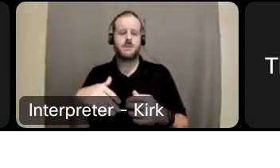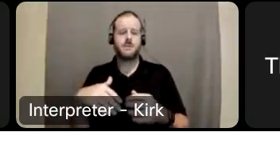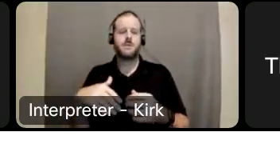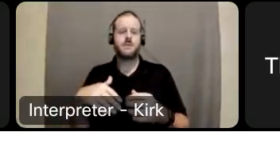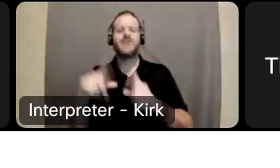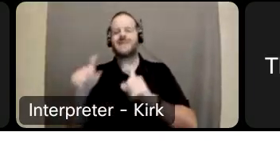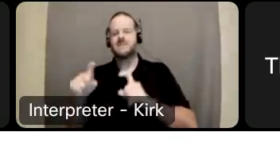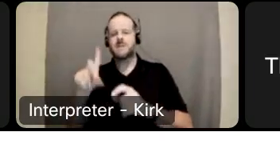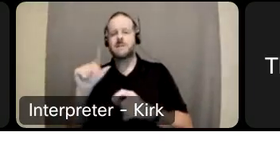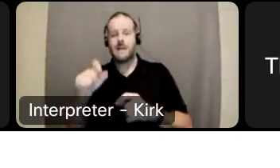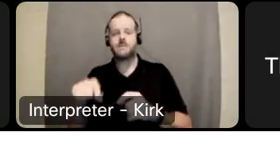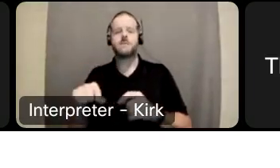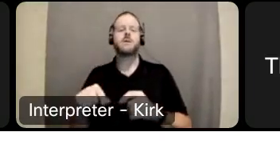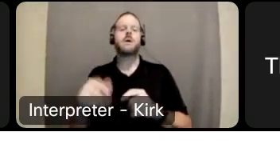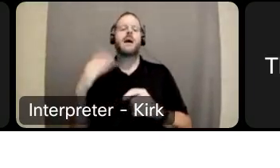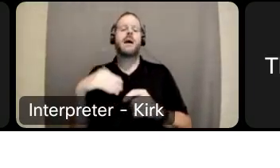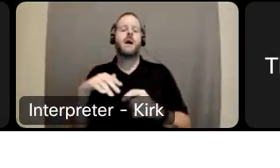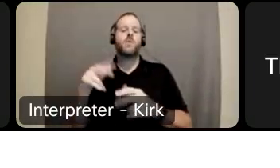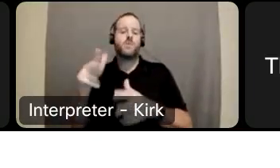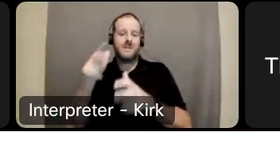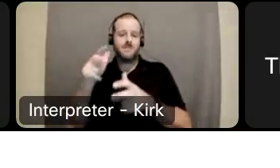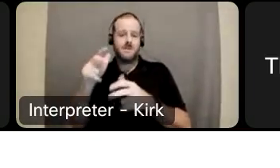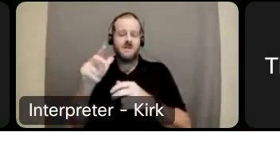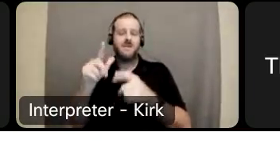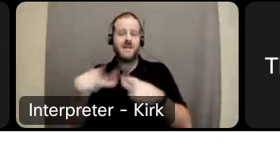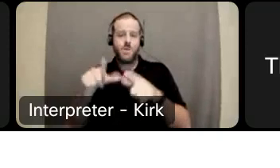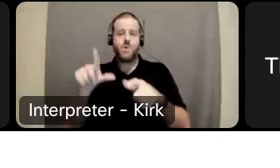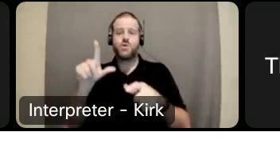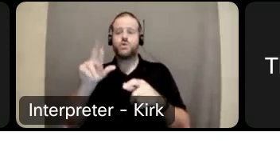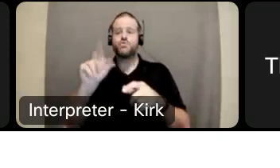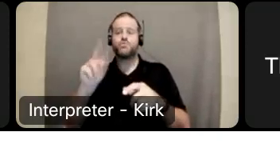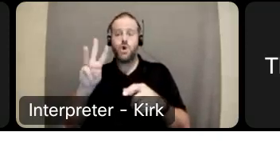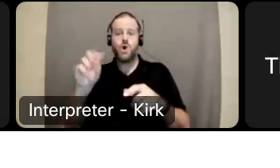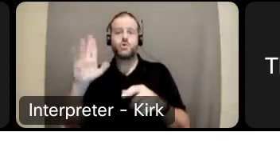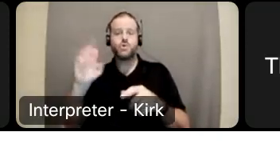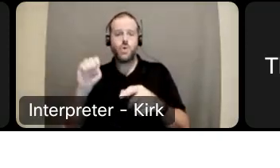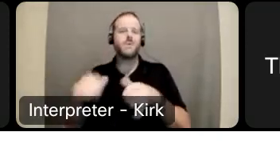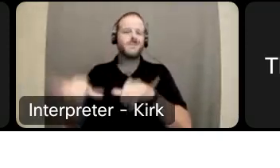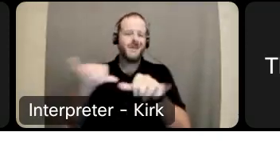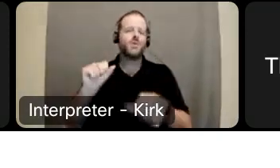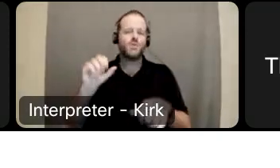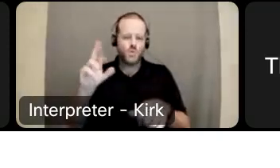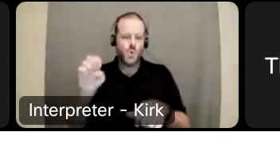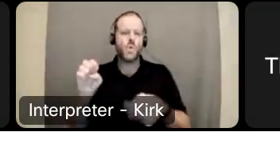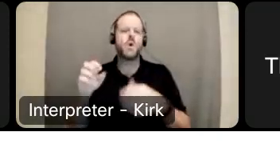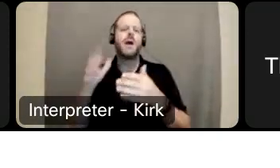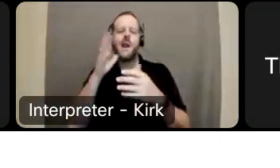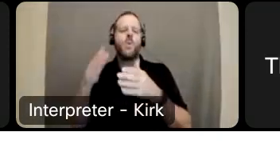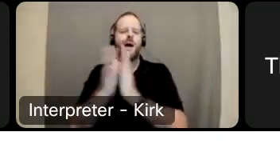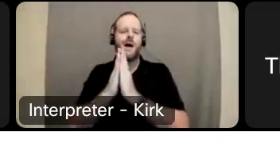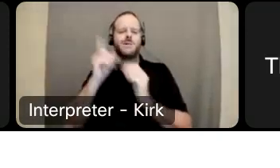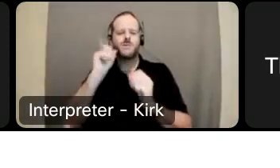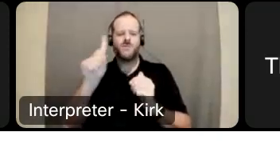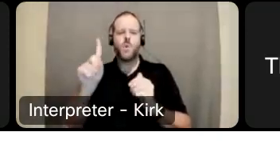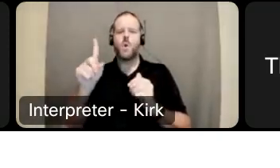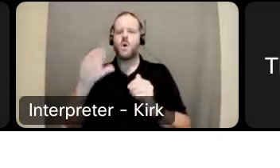We'll ask you for the receptive language raw score. It'll ask you for the standard score or scaled score, and it'll ask you for the percentile